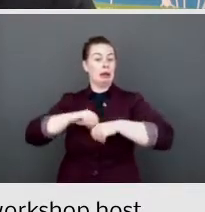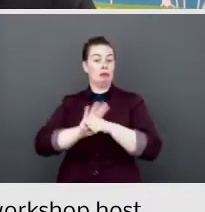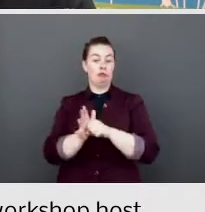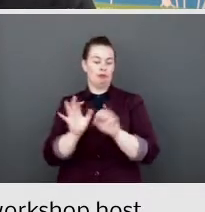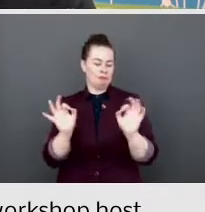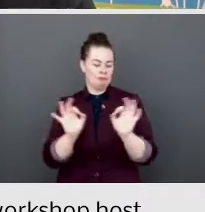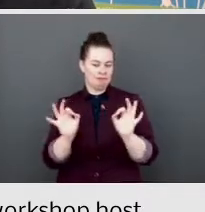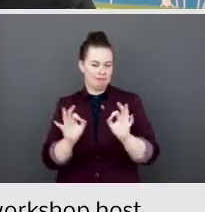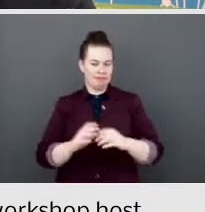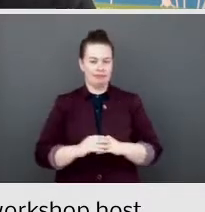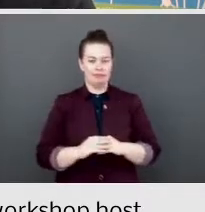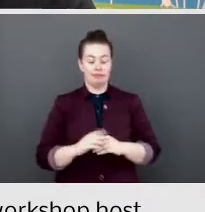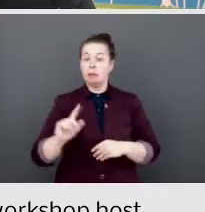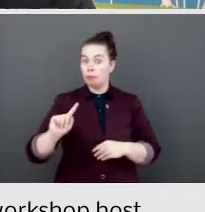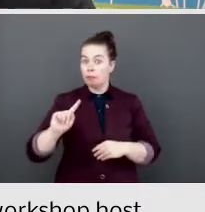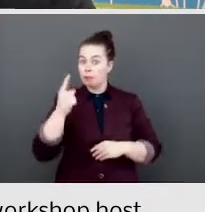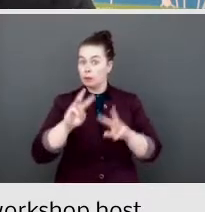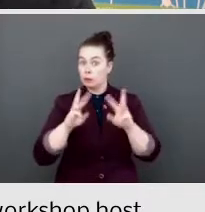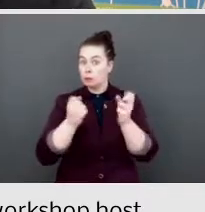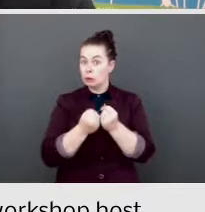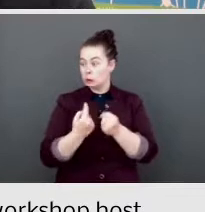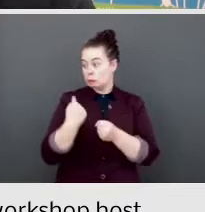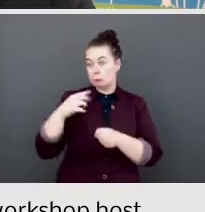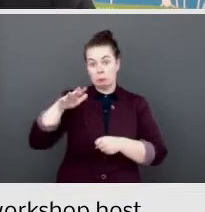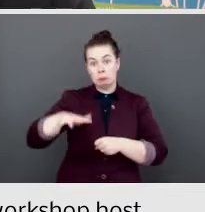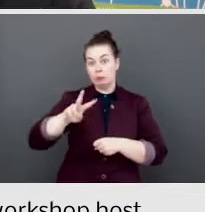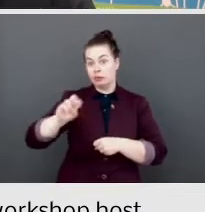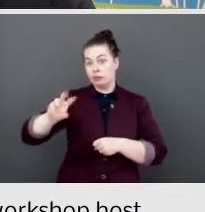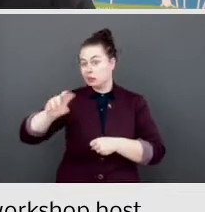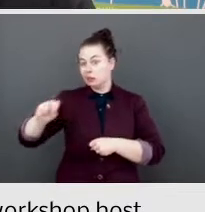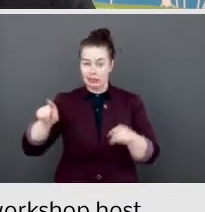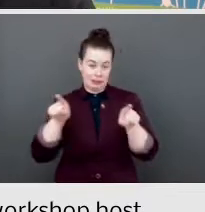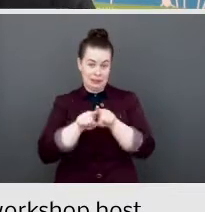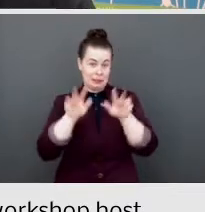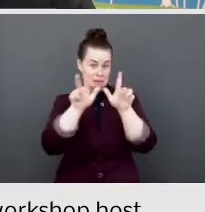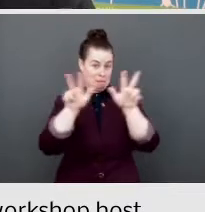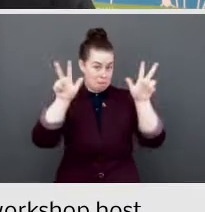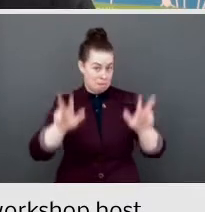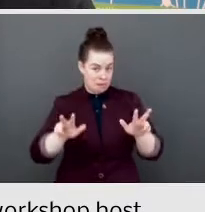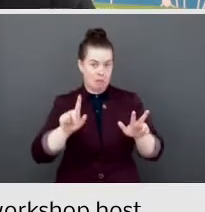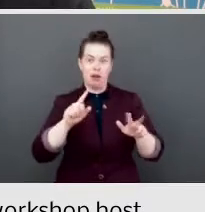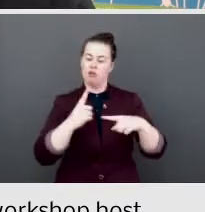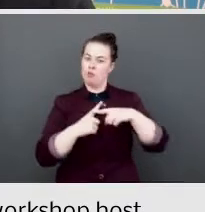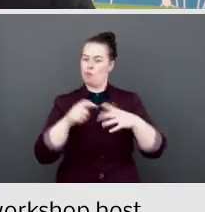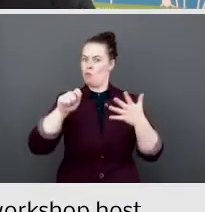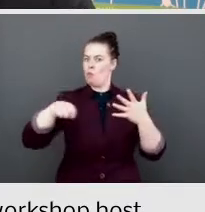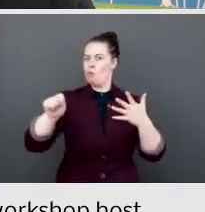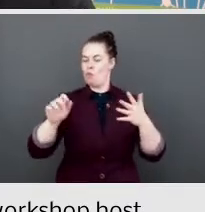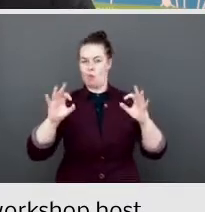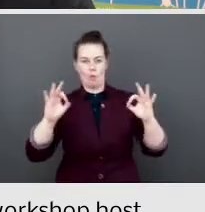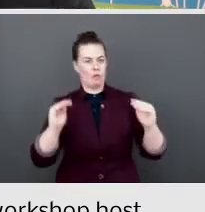The first dialogue workshop, which we performed in May 2020, was also purely online and was very